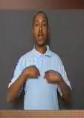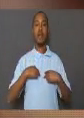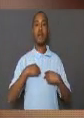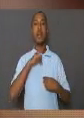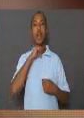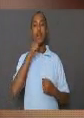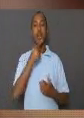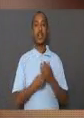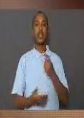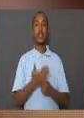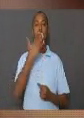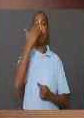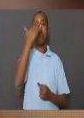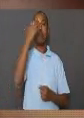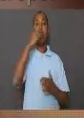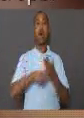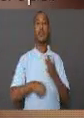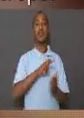discussed what they are.